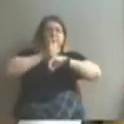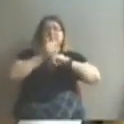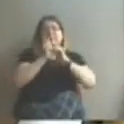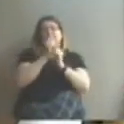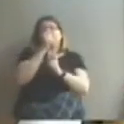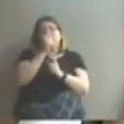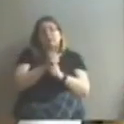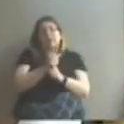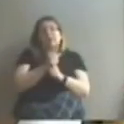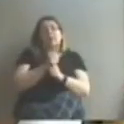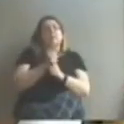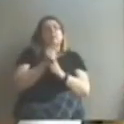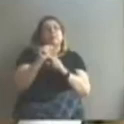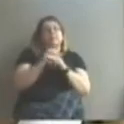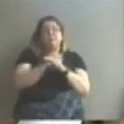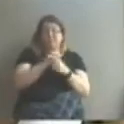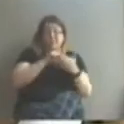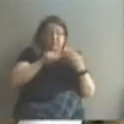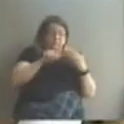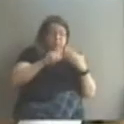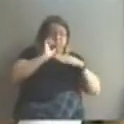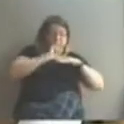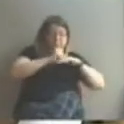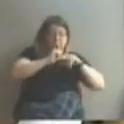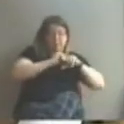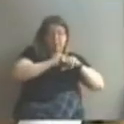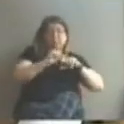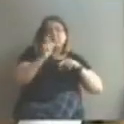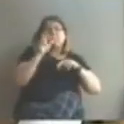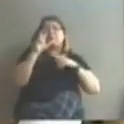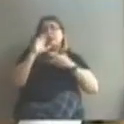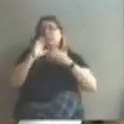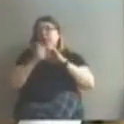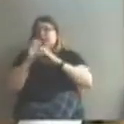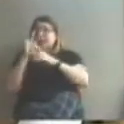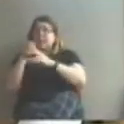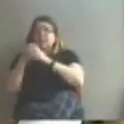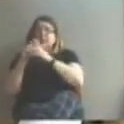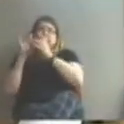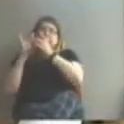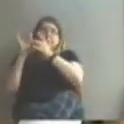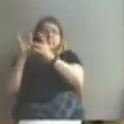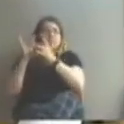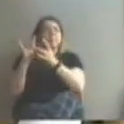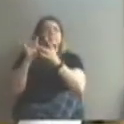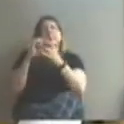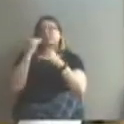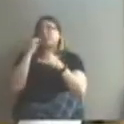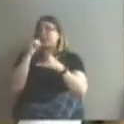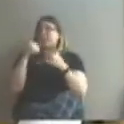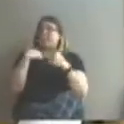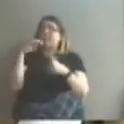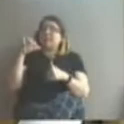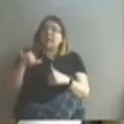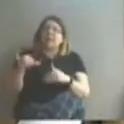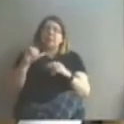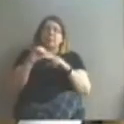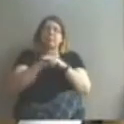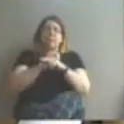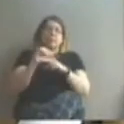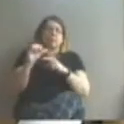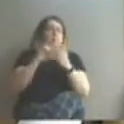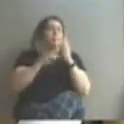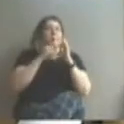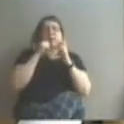it's research-based practices or how do we engage from a relationship standpoint, if we don't have those practices in place and we're not